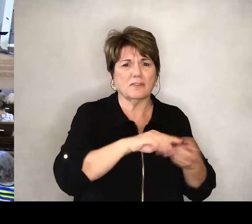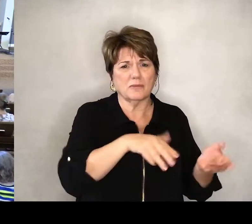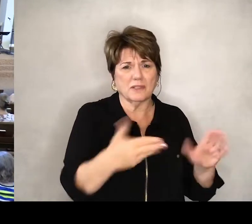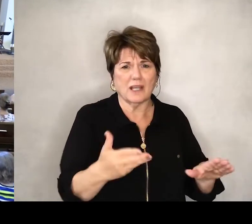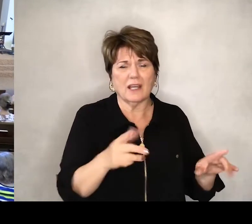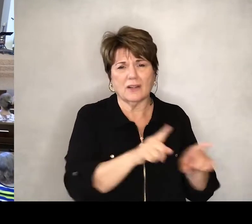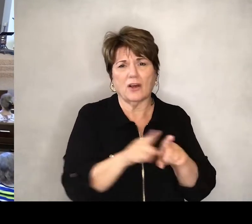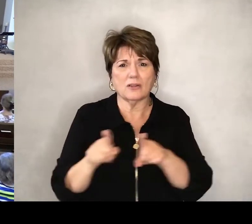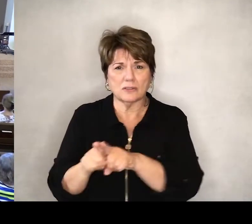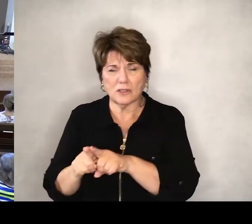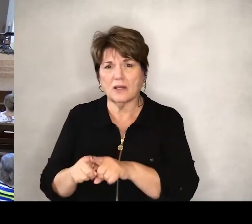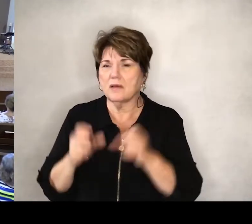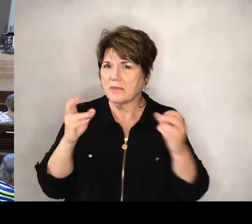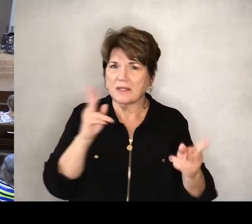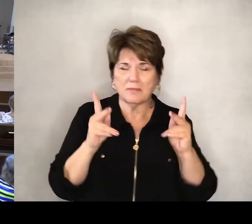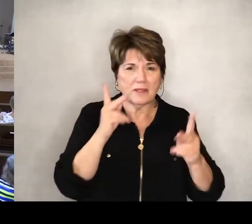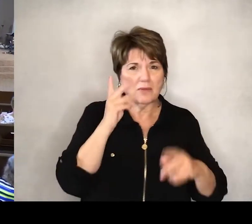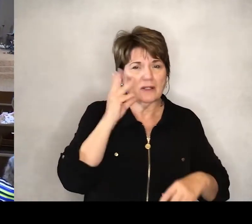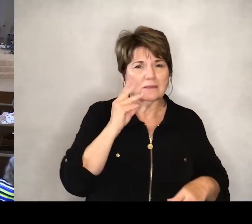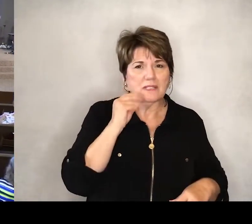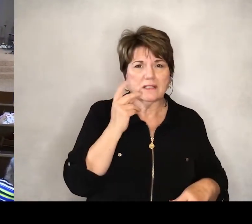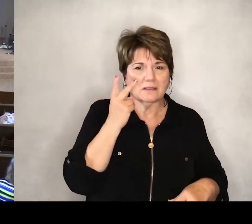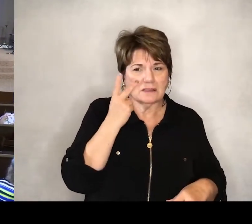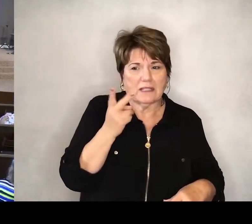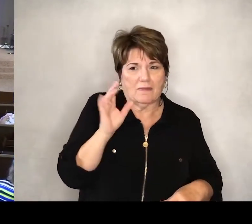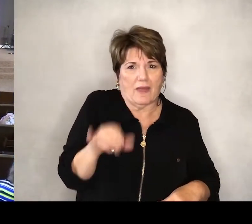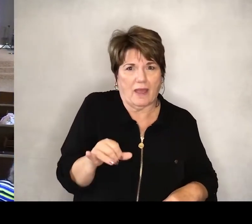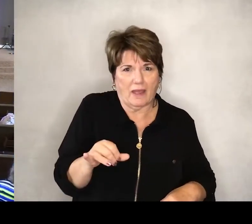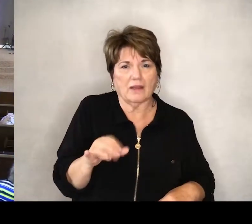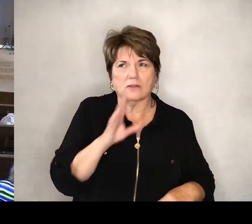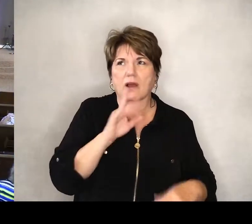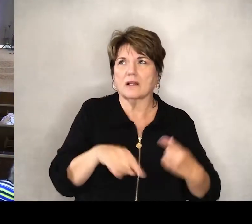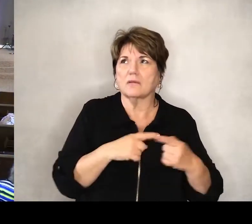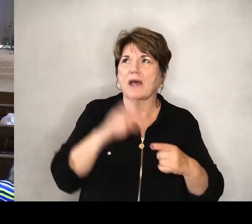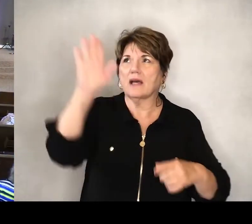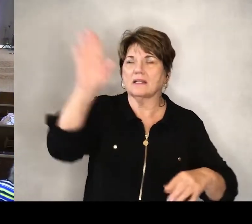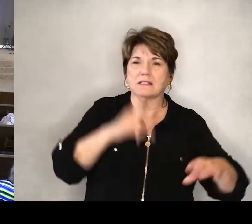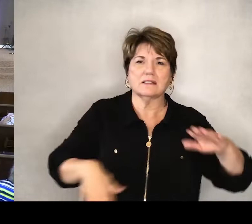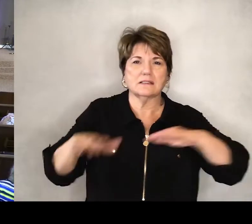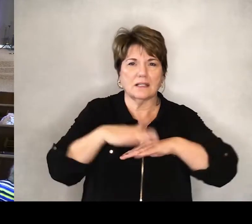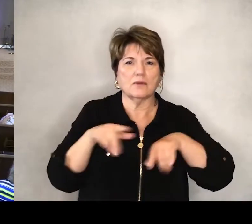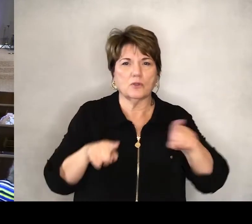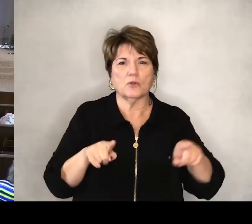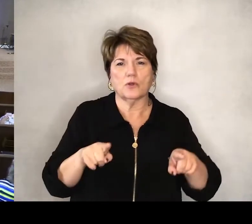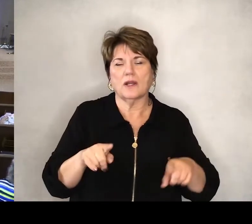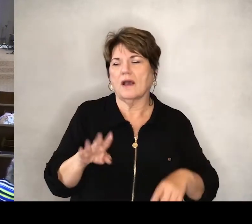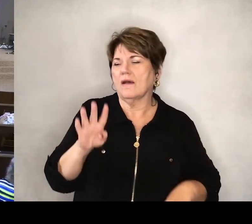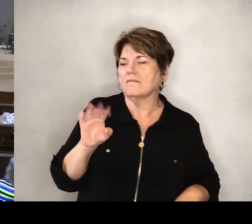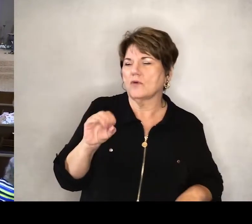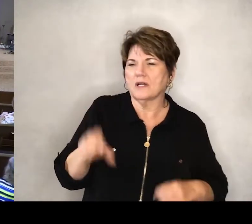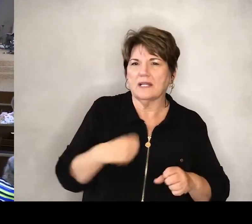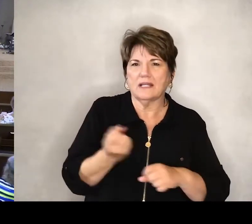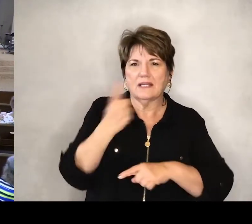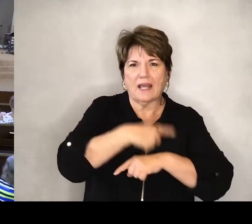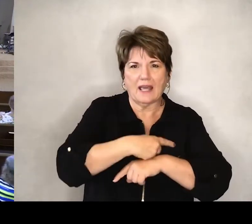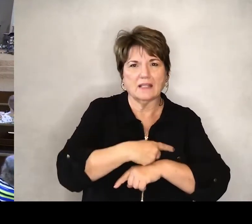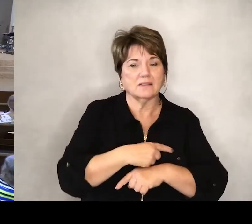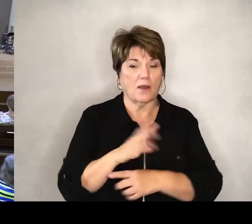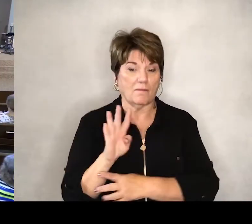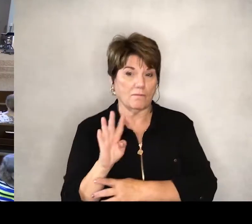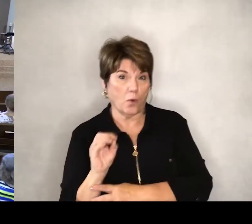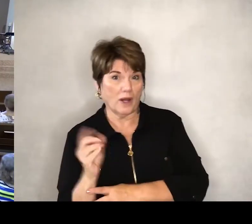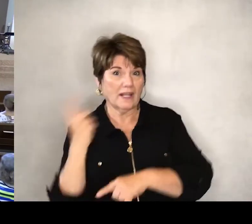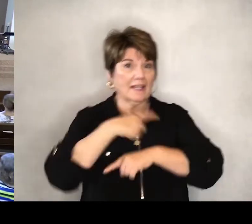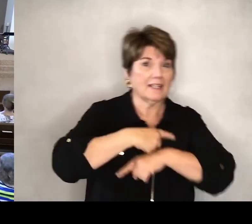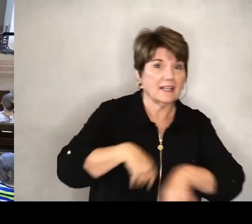different people that have seen this, and that he was talking about the kingdom of God during those 40 days. Now, 40 days is significant,